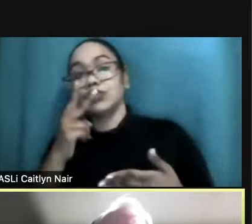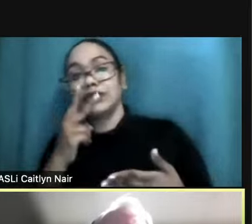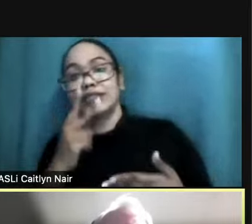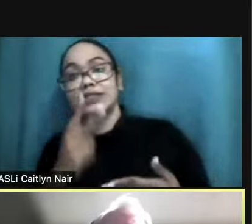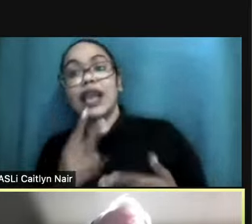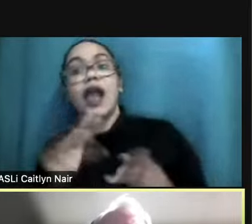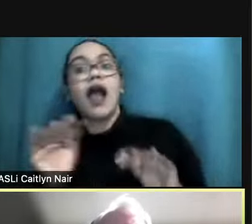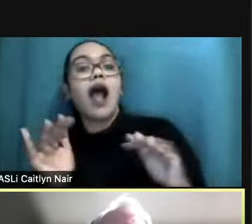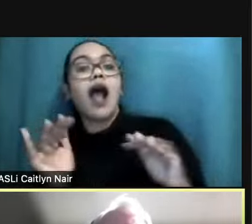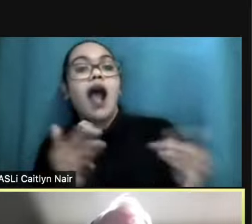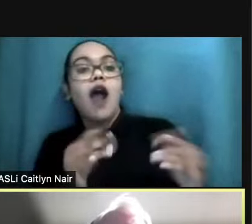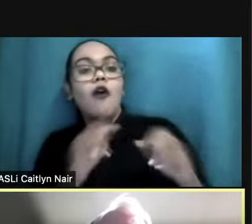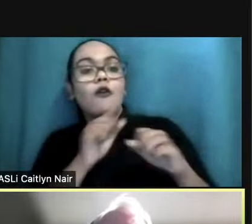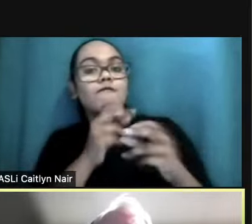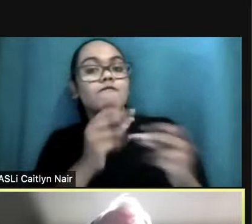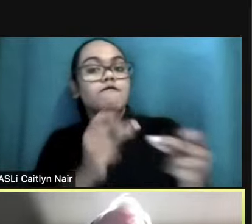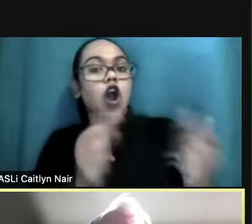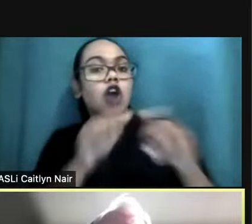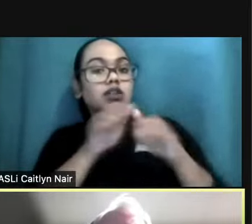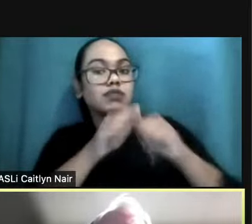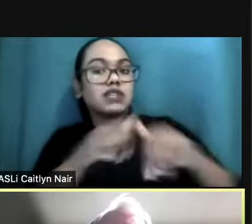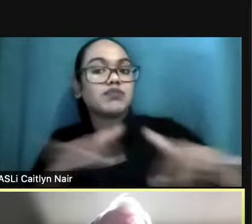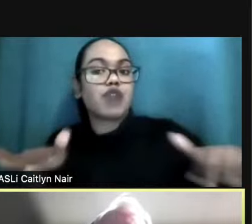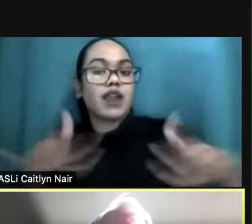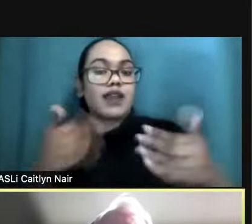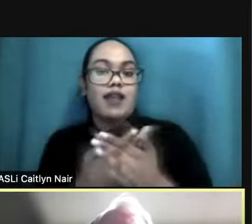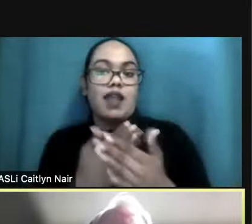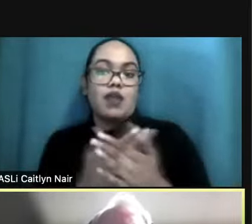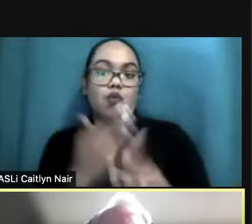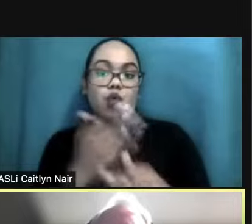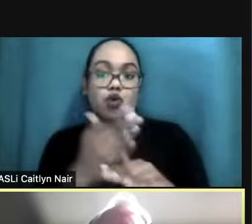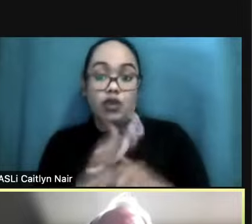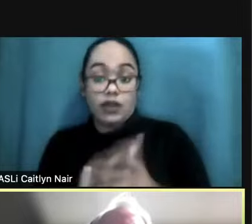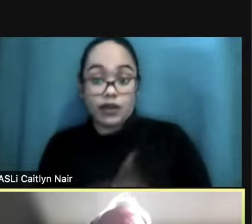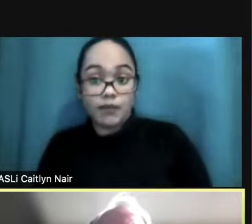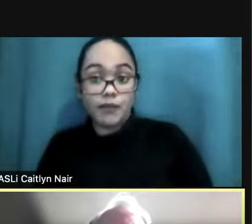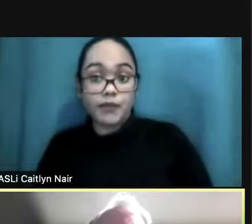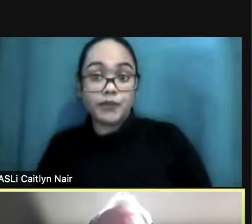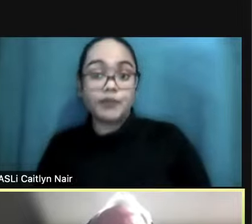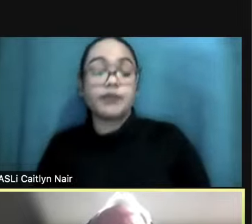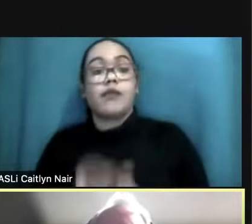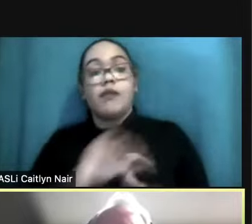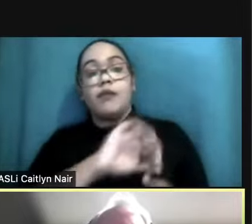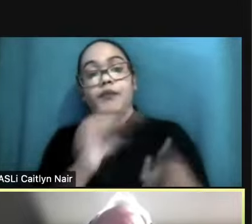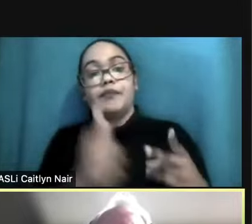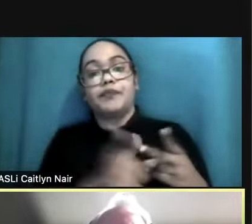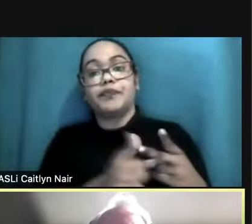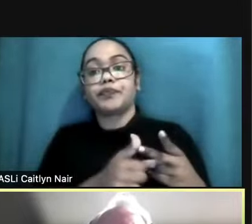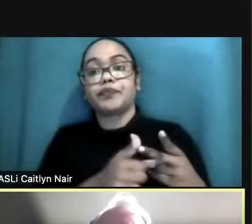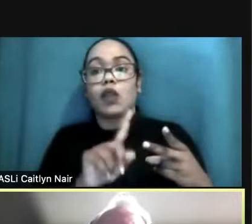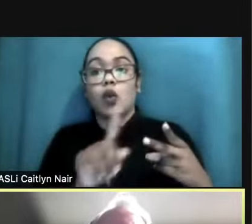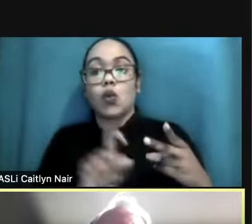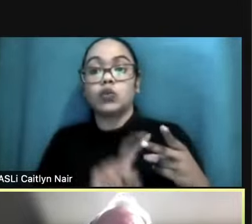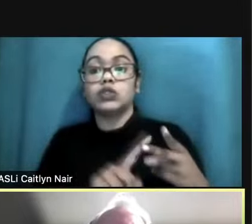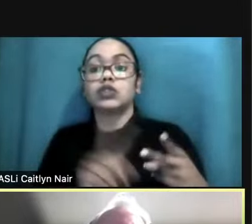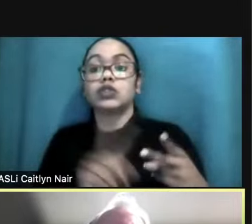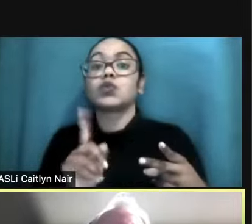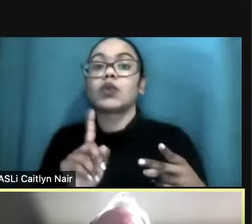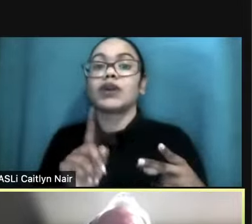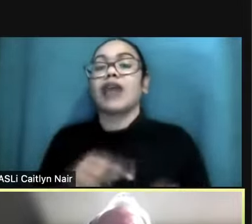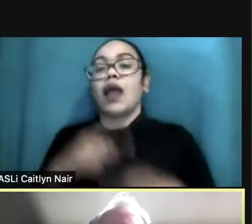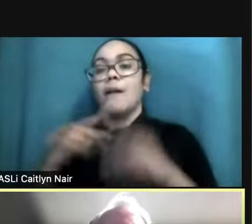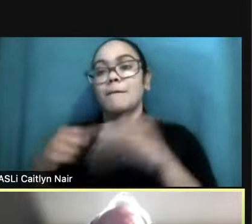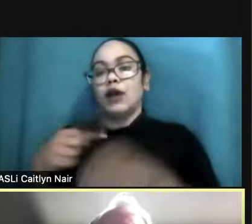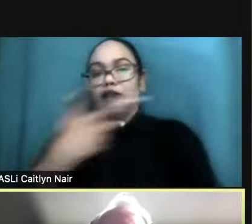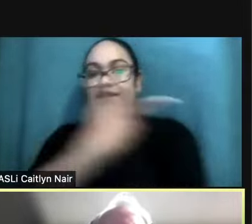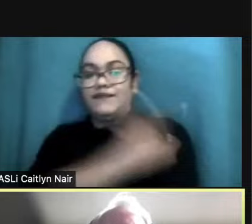and the transmissibility of this variant. One of the key questions, as always, is around the vaccines and